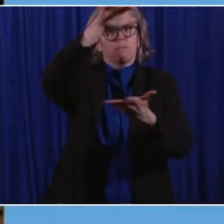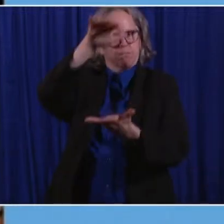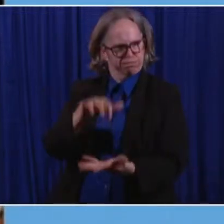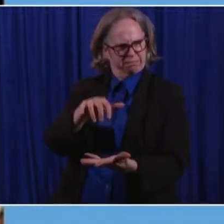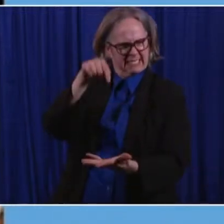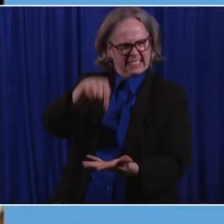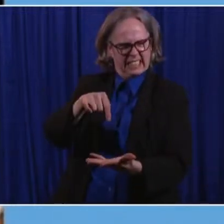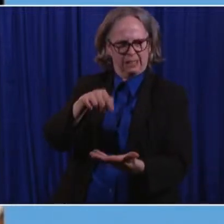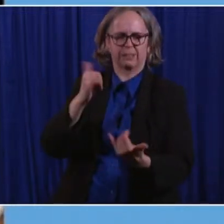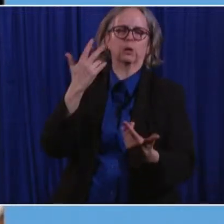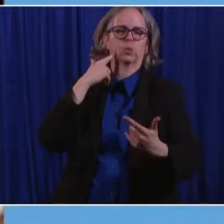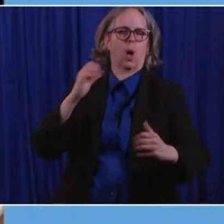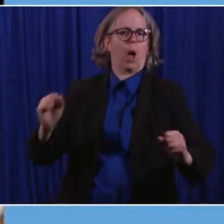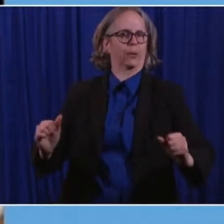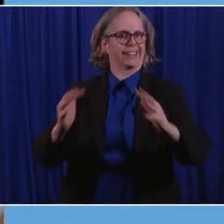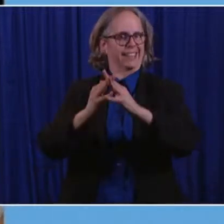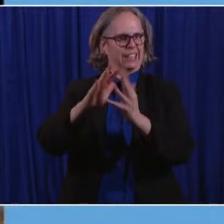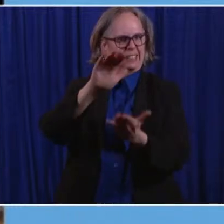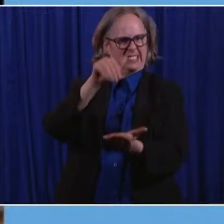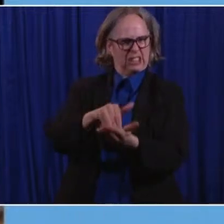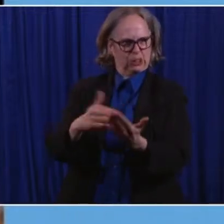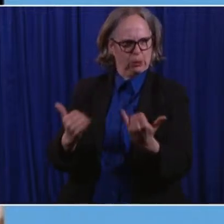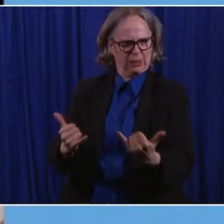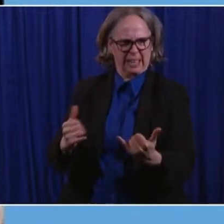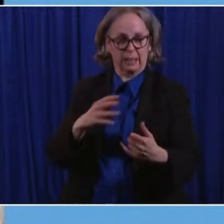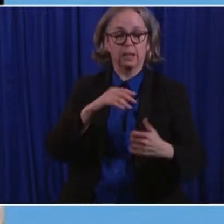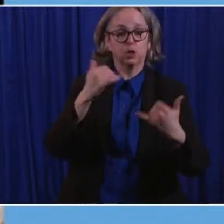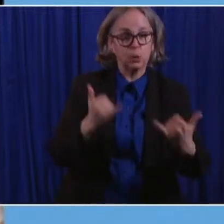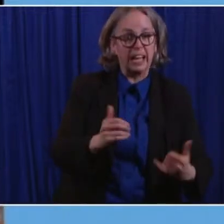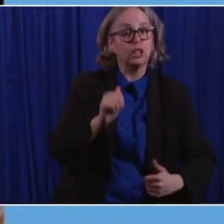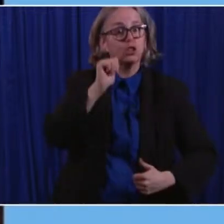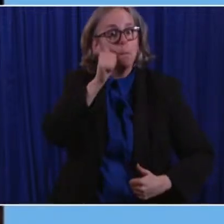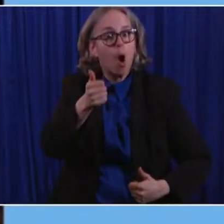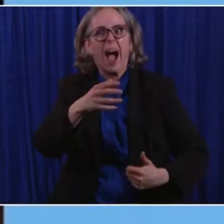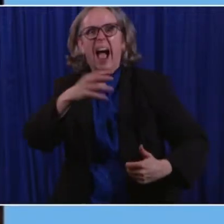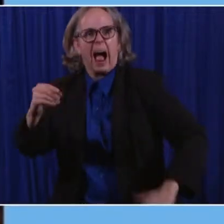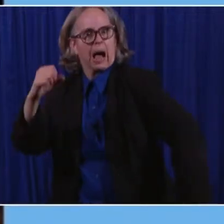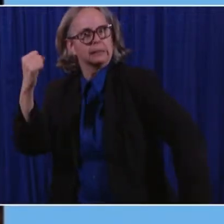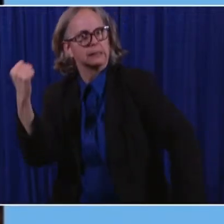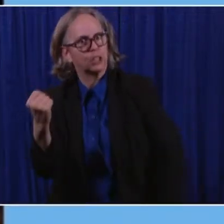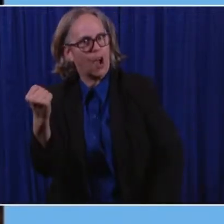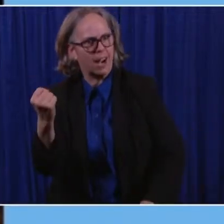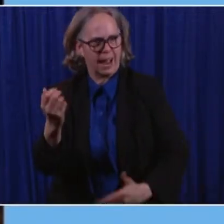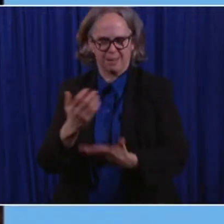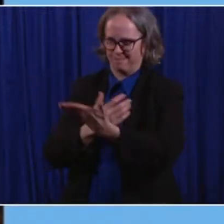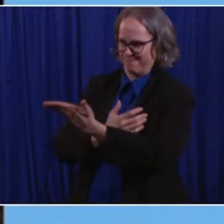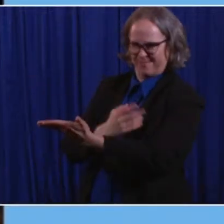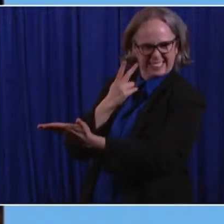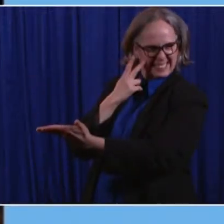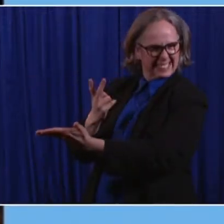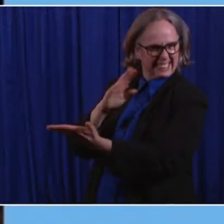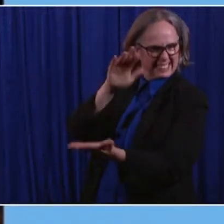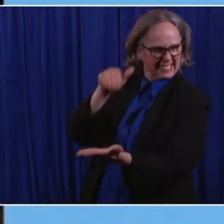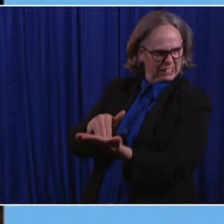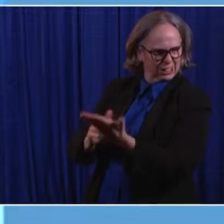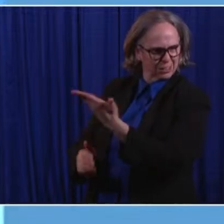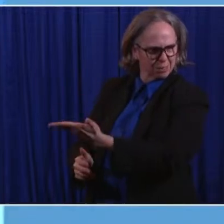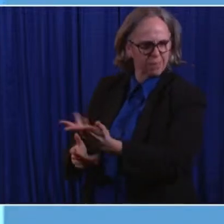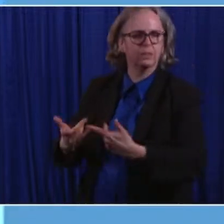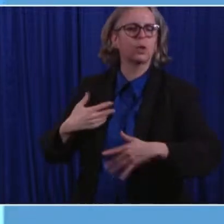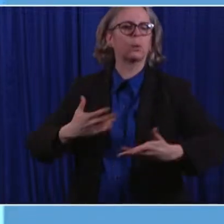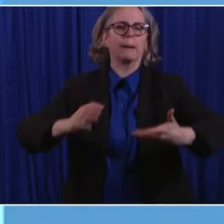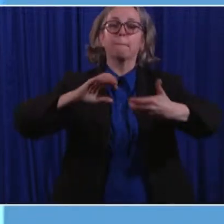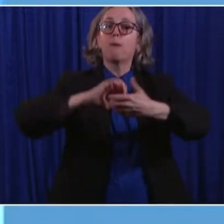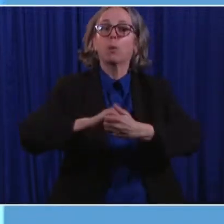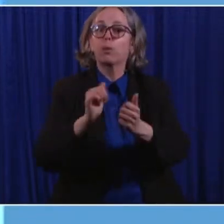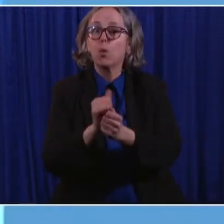tomorrow, and Saturday. Today's clinic is operating in partnership, as I said, with Kroger. We're really happy with the great job that Kroger